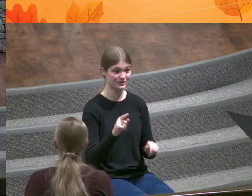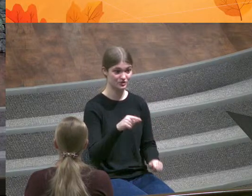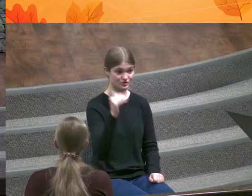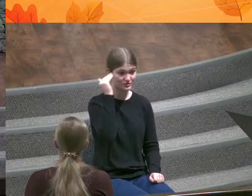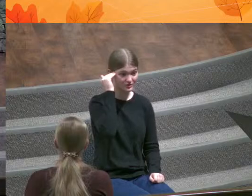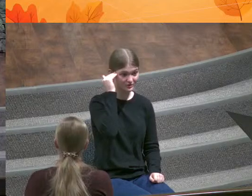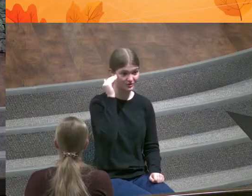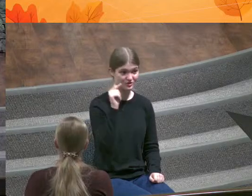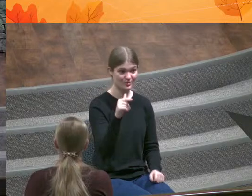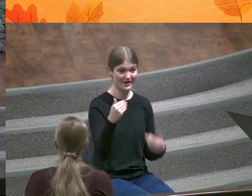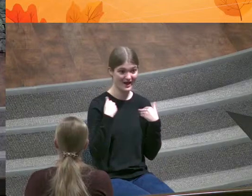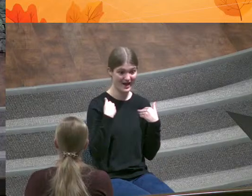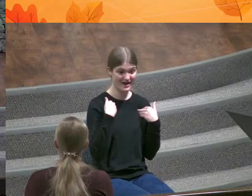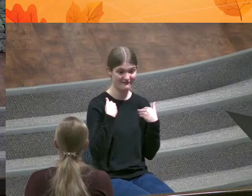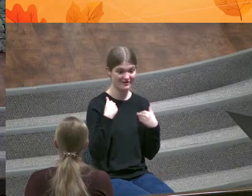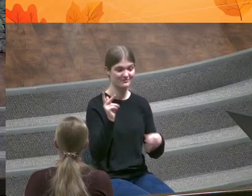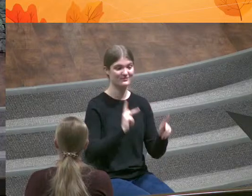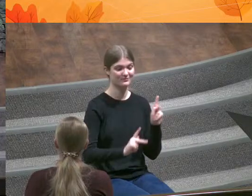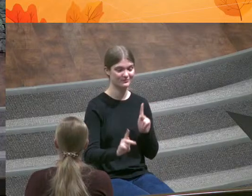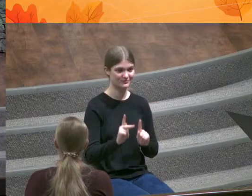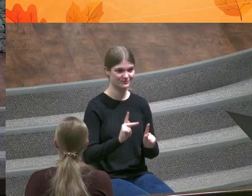Did you know that you have a people?